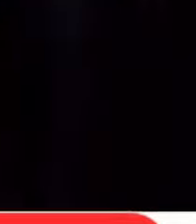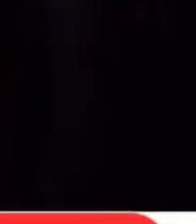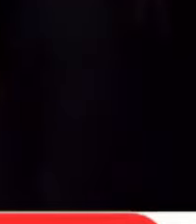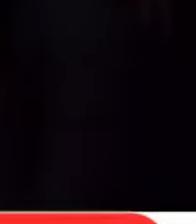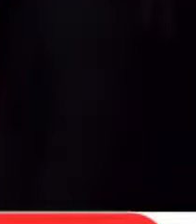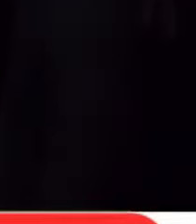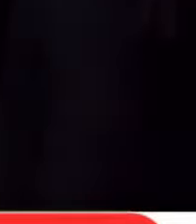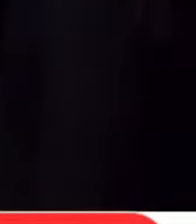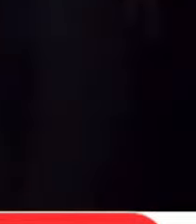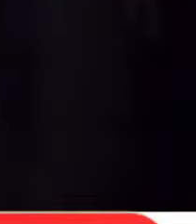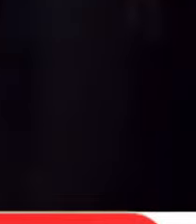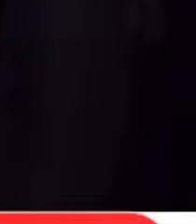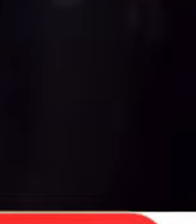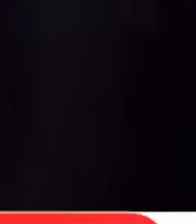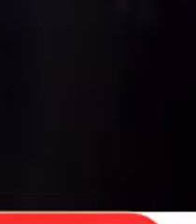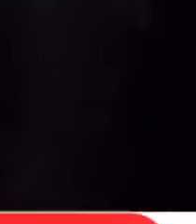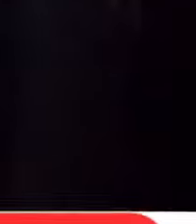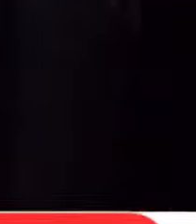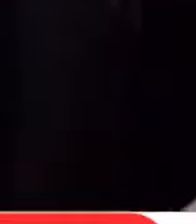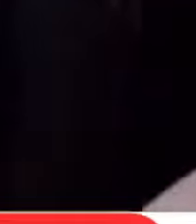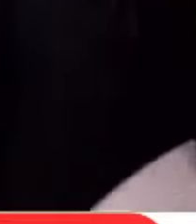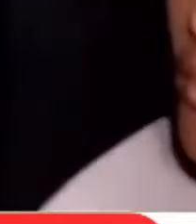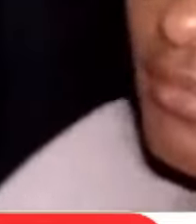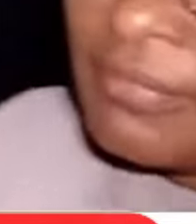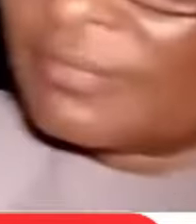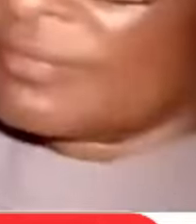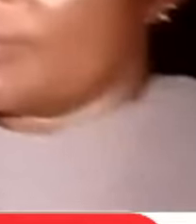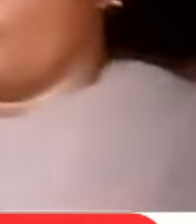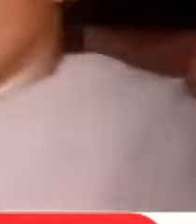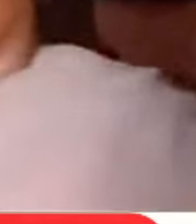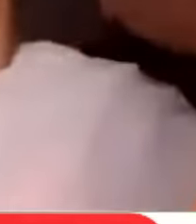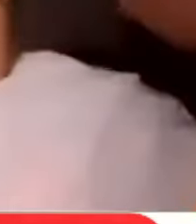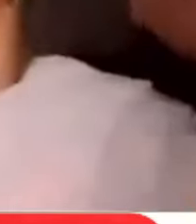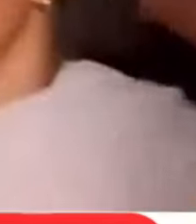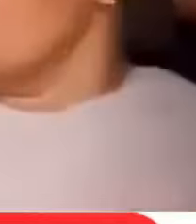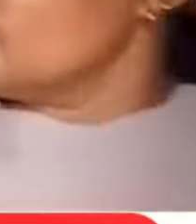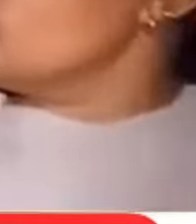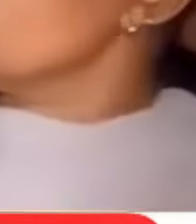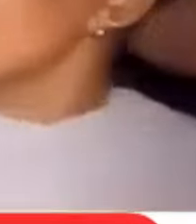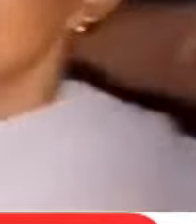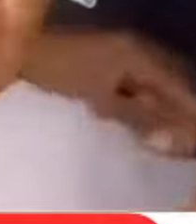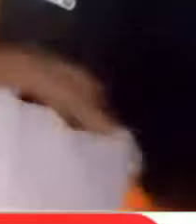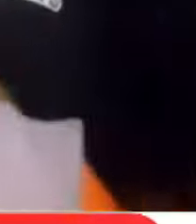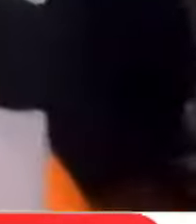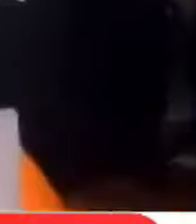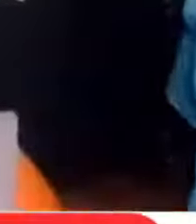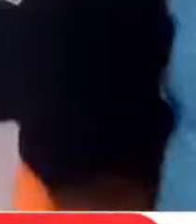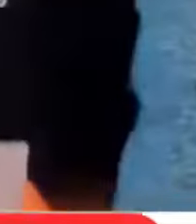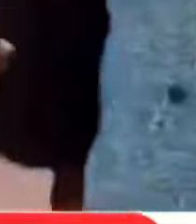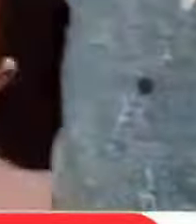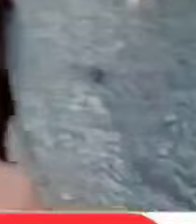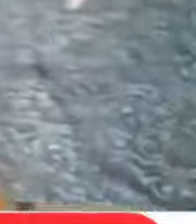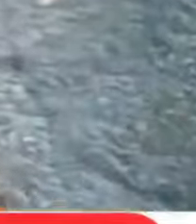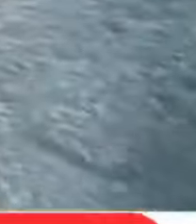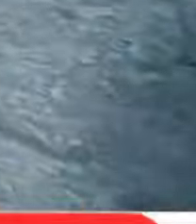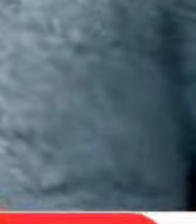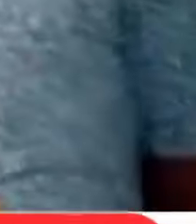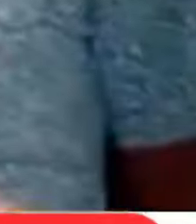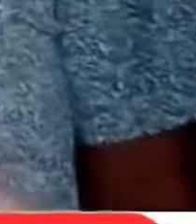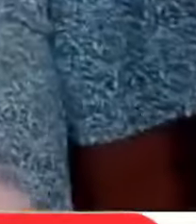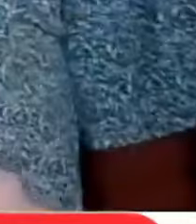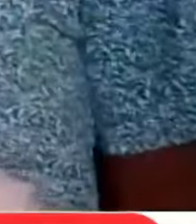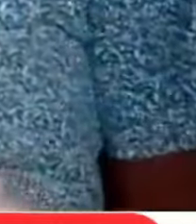management officer of the sub-county of Naivasha and the MCA in charge of infrastructure,